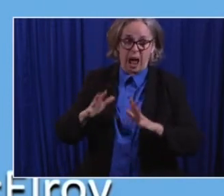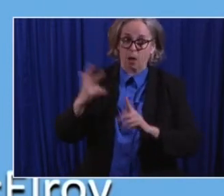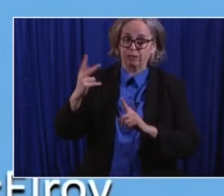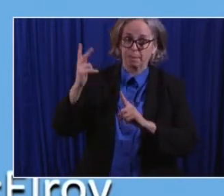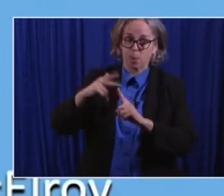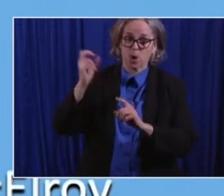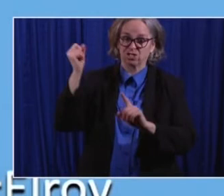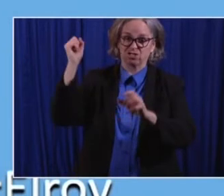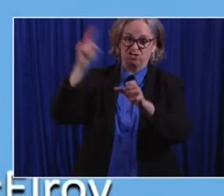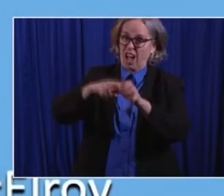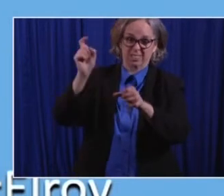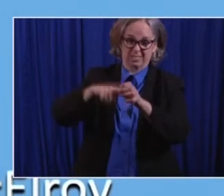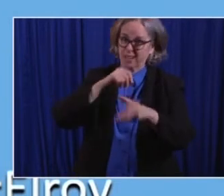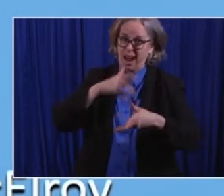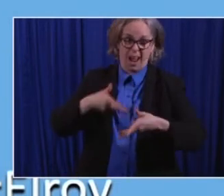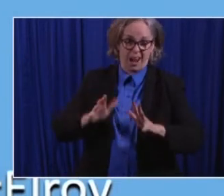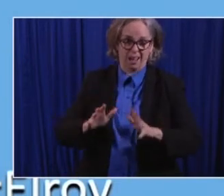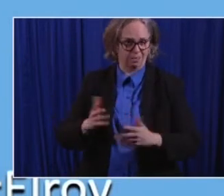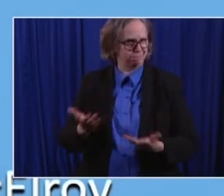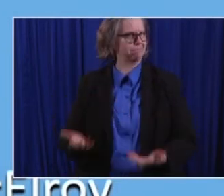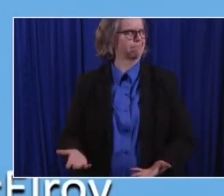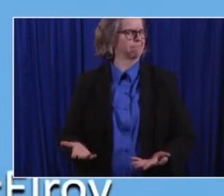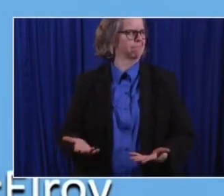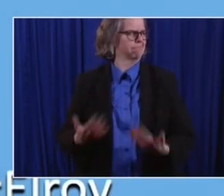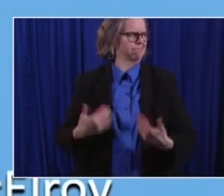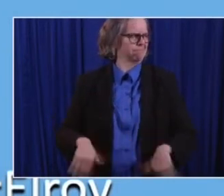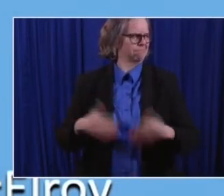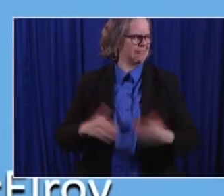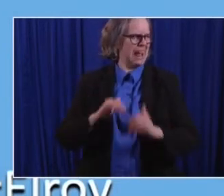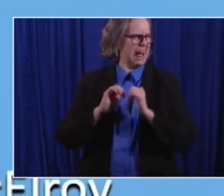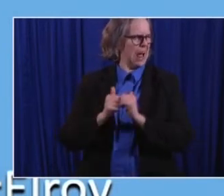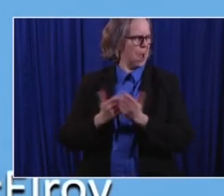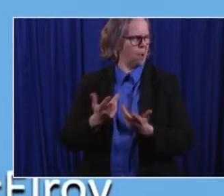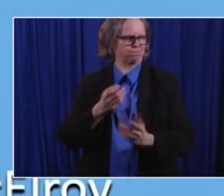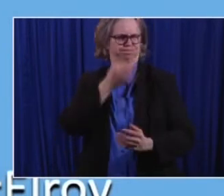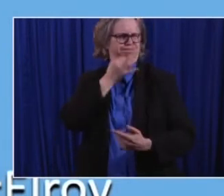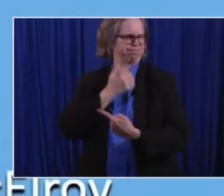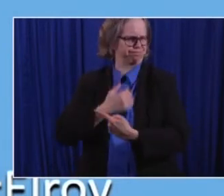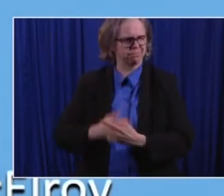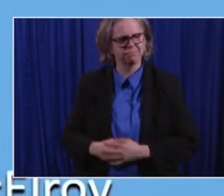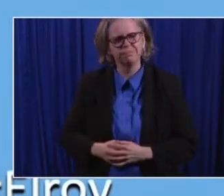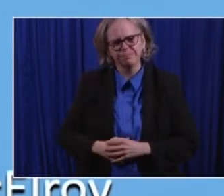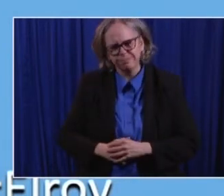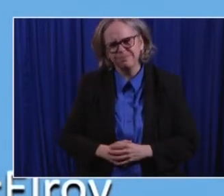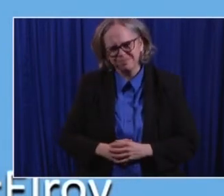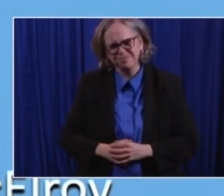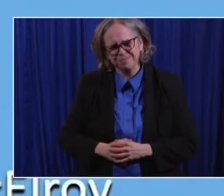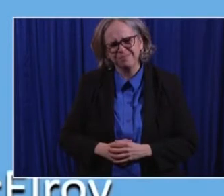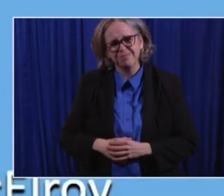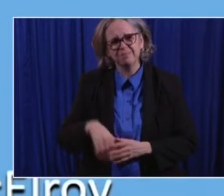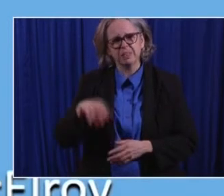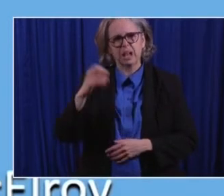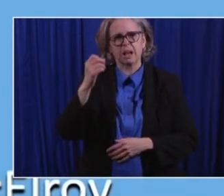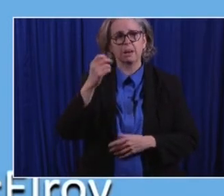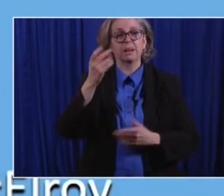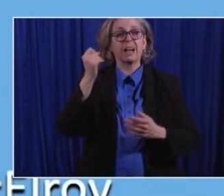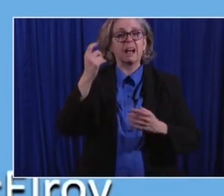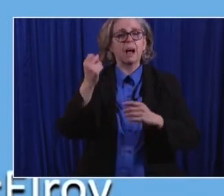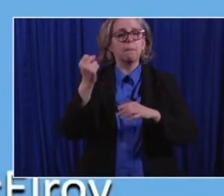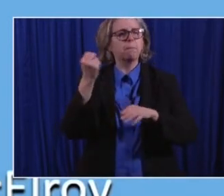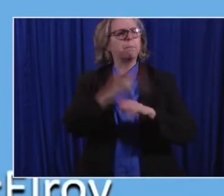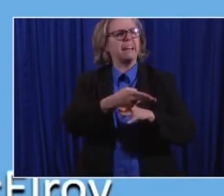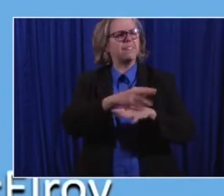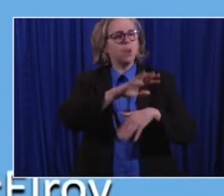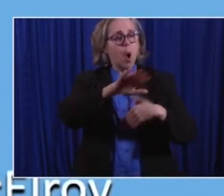during that historic game, he scored 11 more points by himself than the entire Wayne State team did. Mr. McElroy was